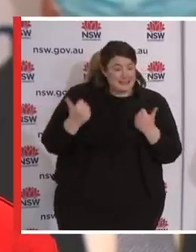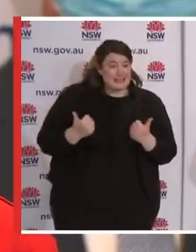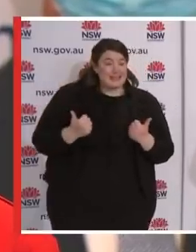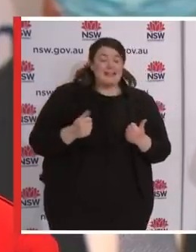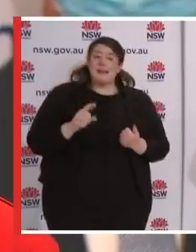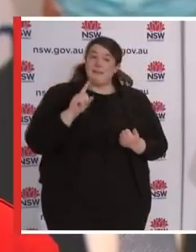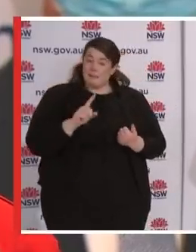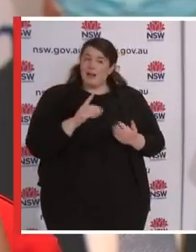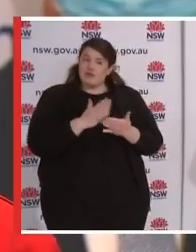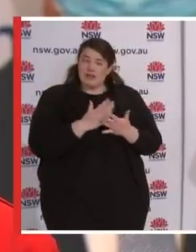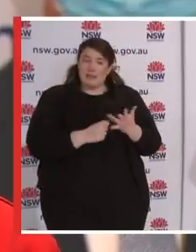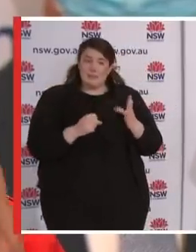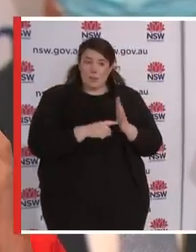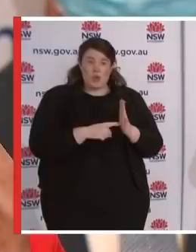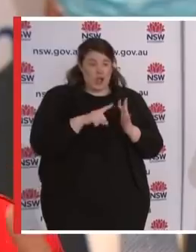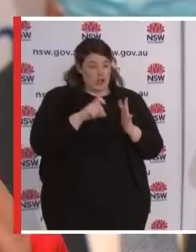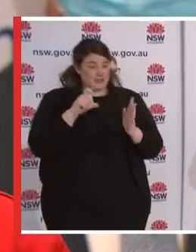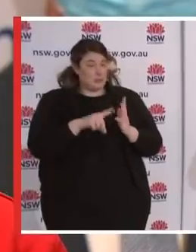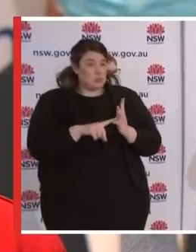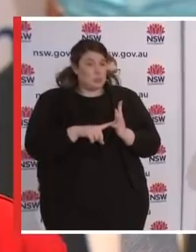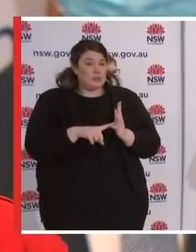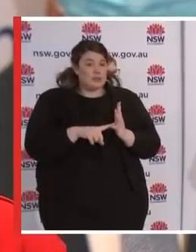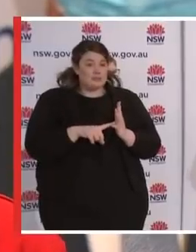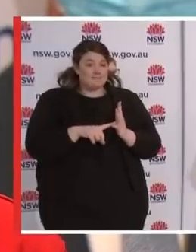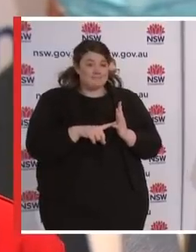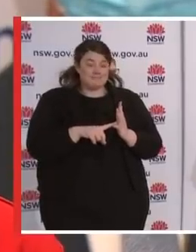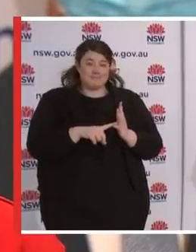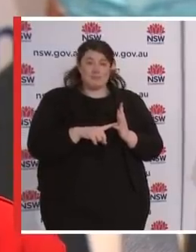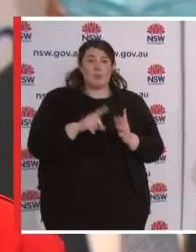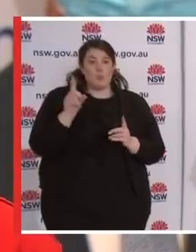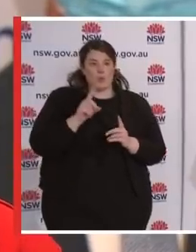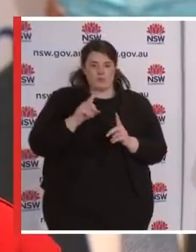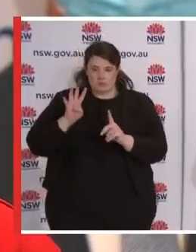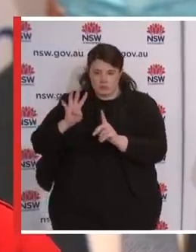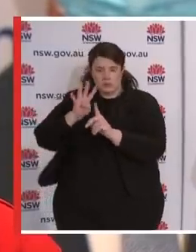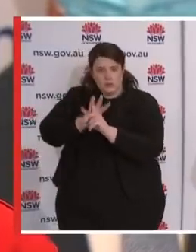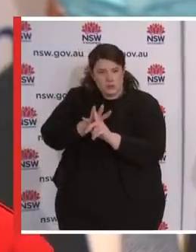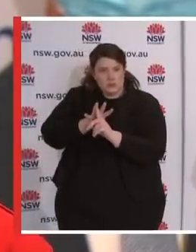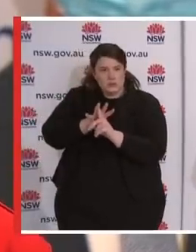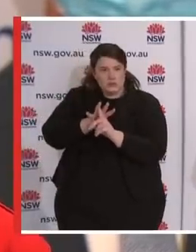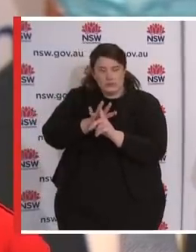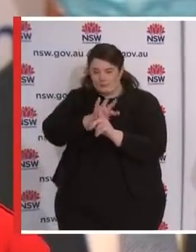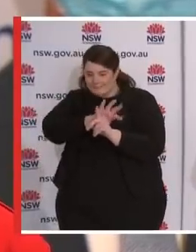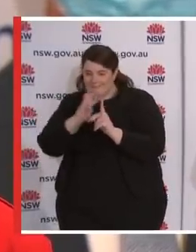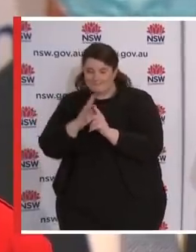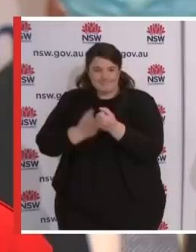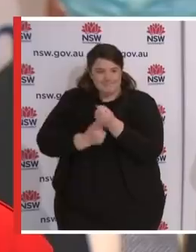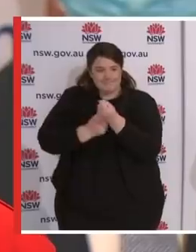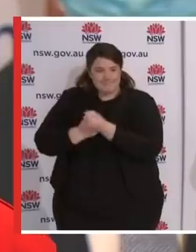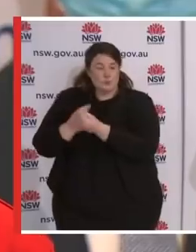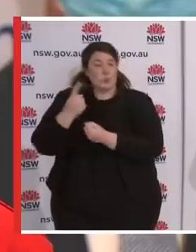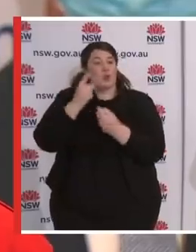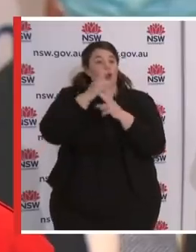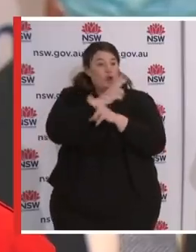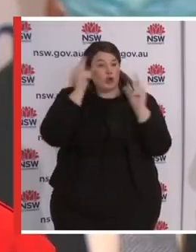importantly than that is ICUs are built around intensive care, and the intensive carers in our ICUs are the nurses. Our